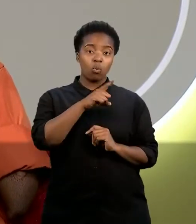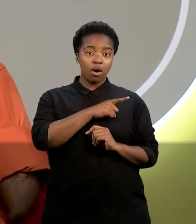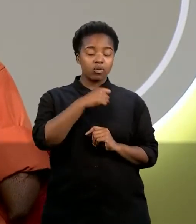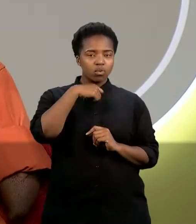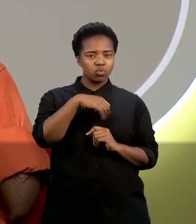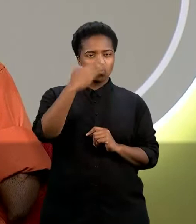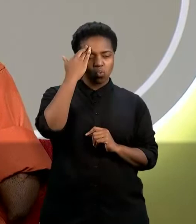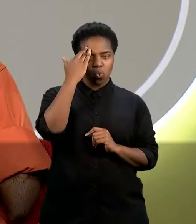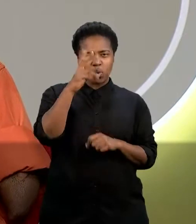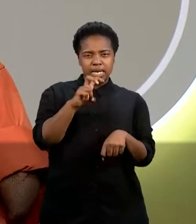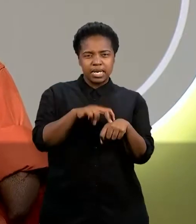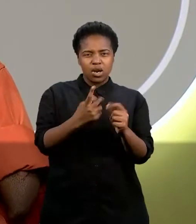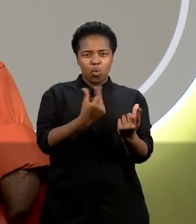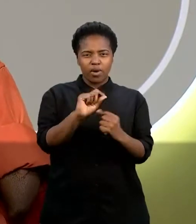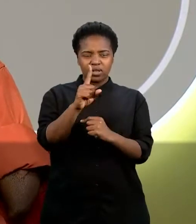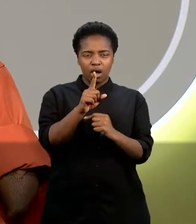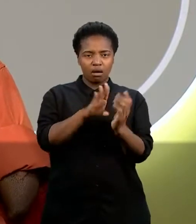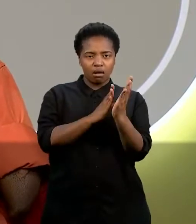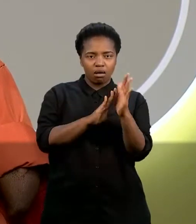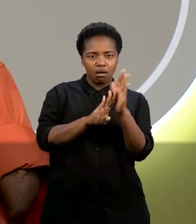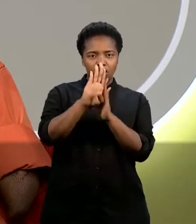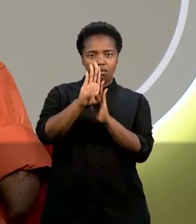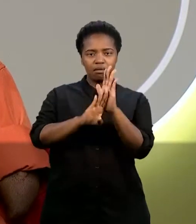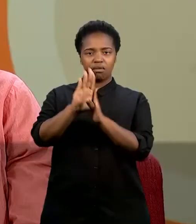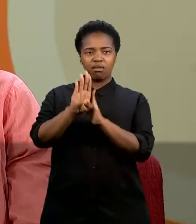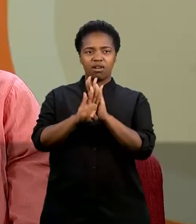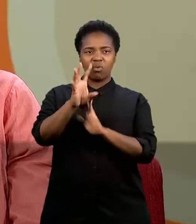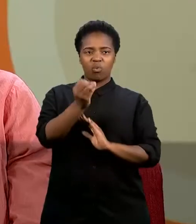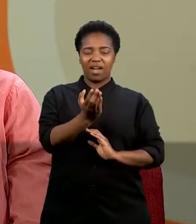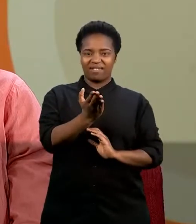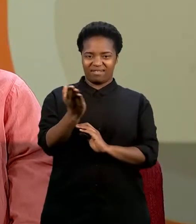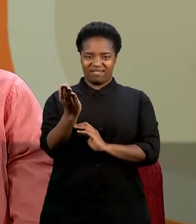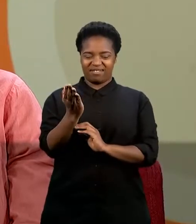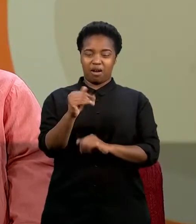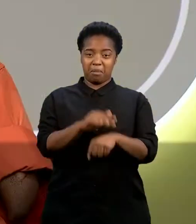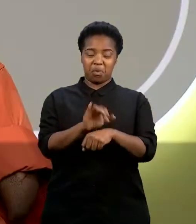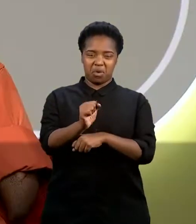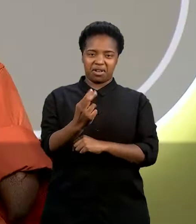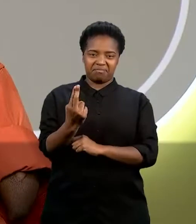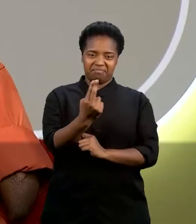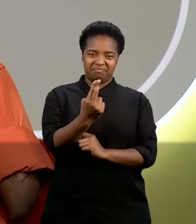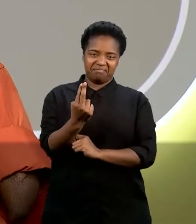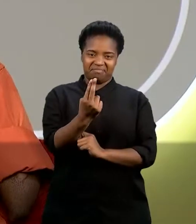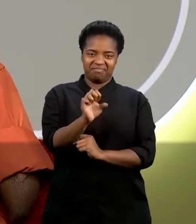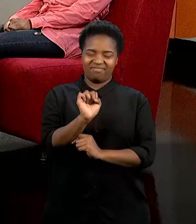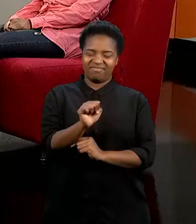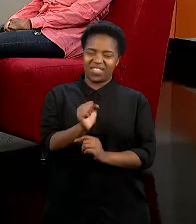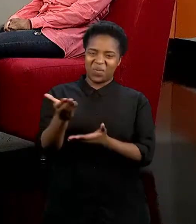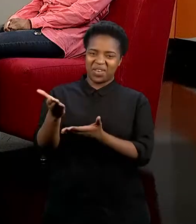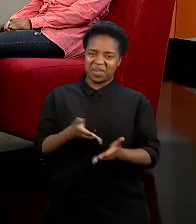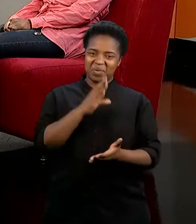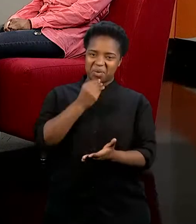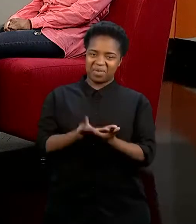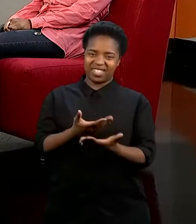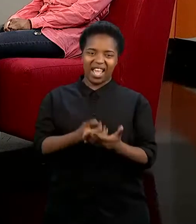ho hlokala hore ho fetwe eng. Jwale re ikopanye le Nkele Funjwa e leng o mong wa metswalle e meholo ya Sarah. Ra